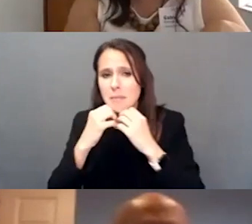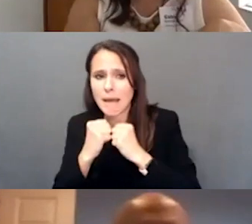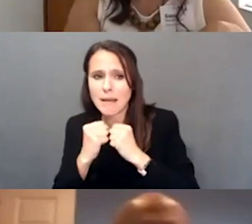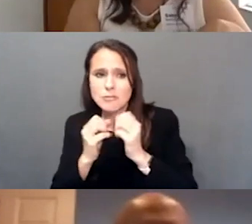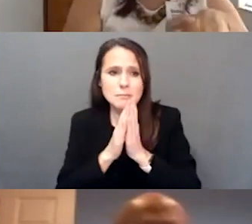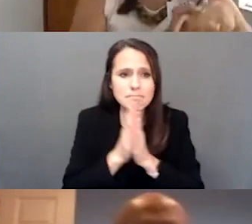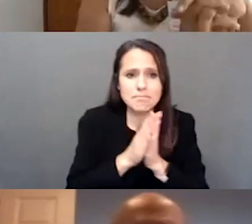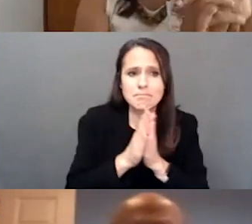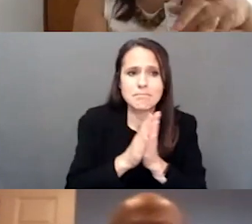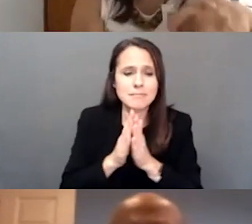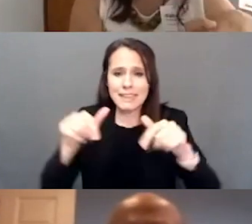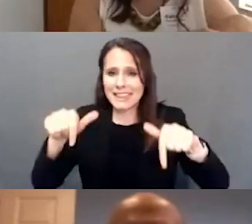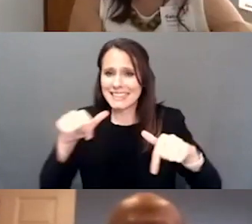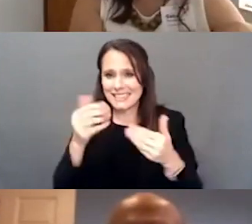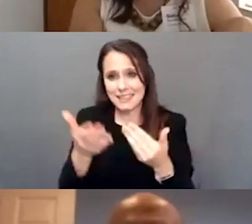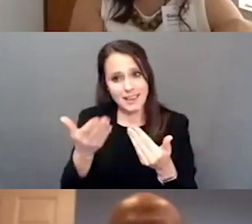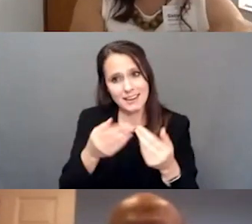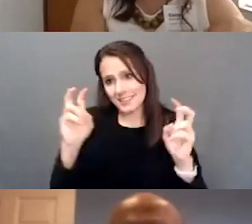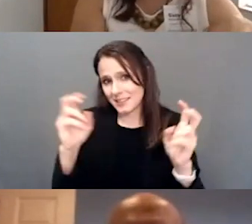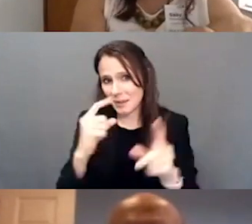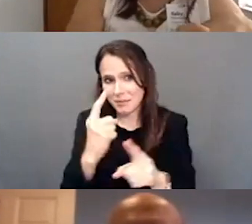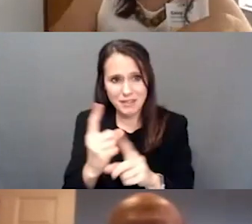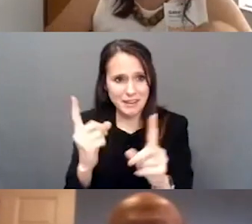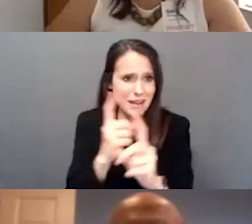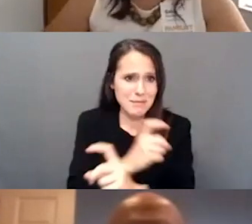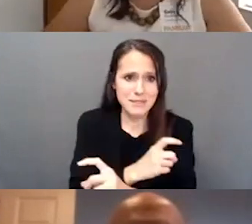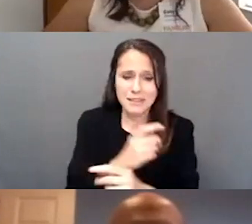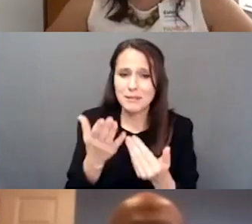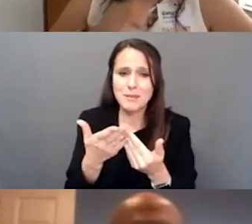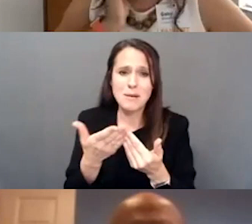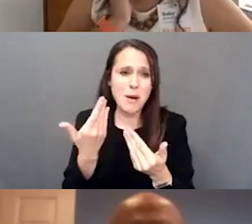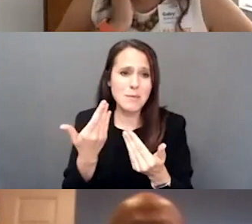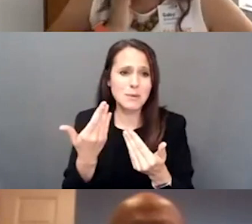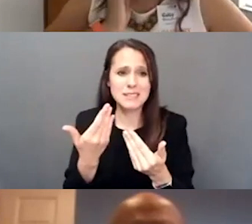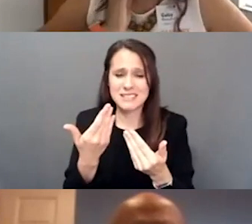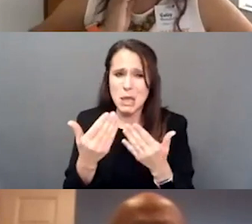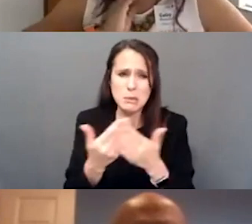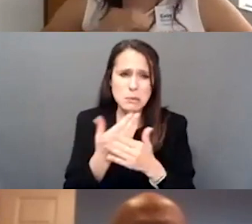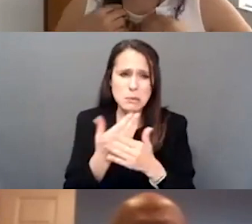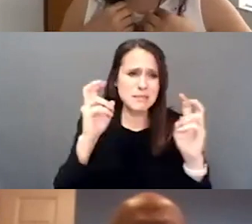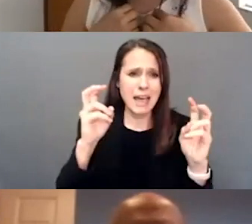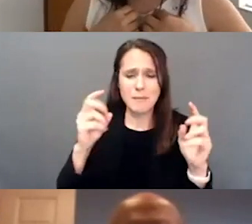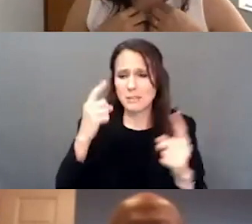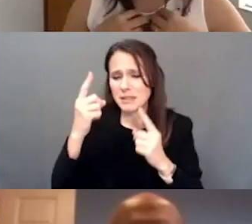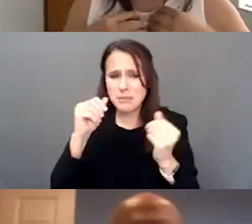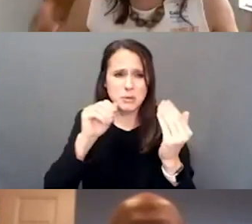motivation. This is not an easy topic, right? And it's almost utopic to think about